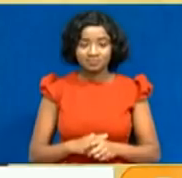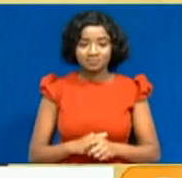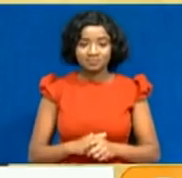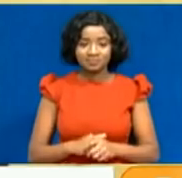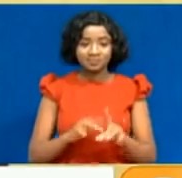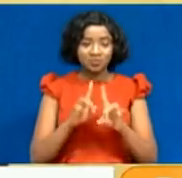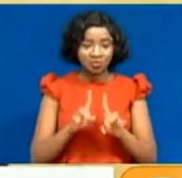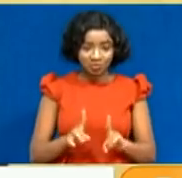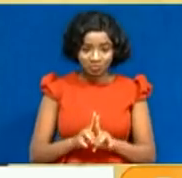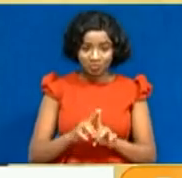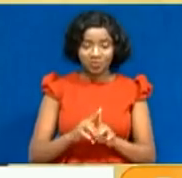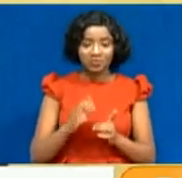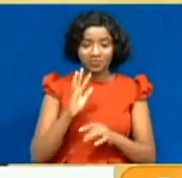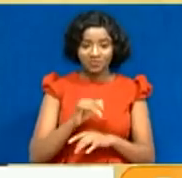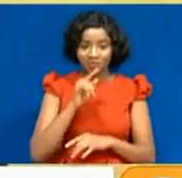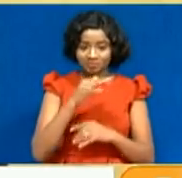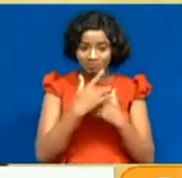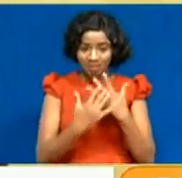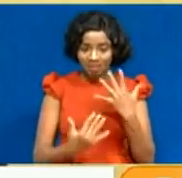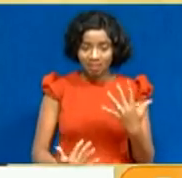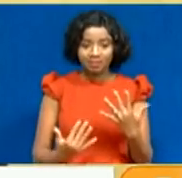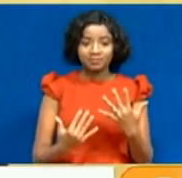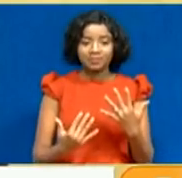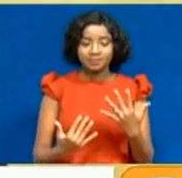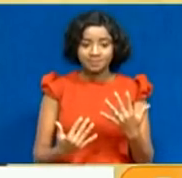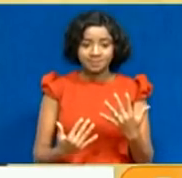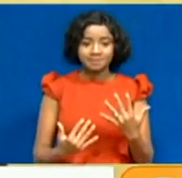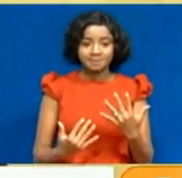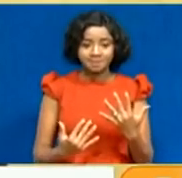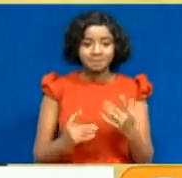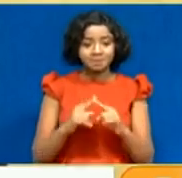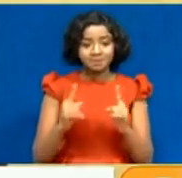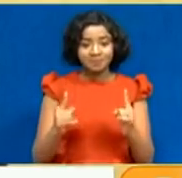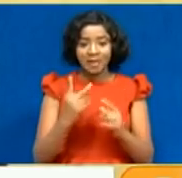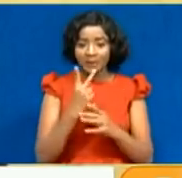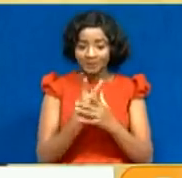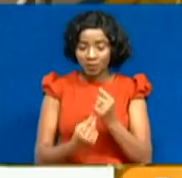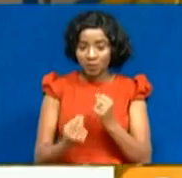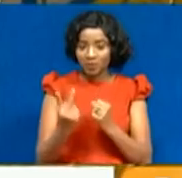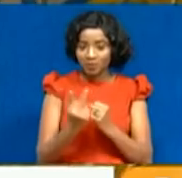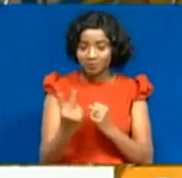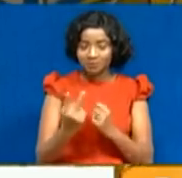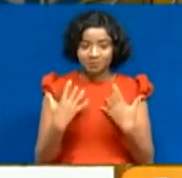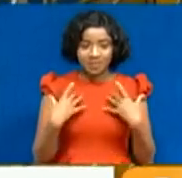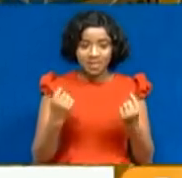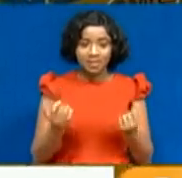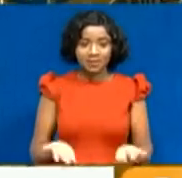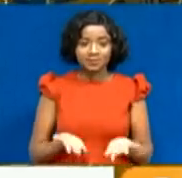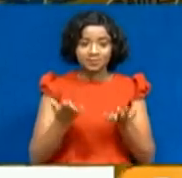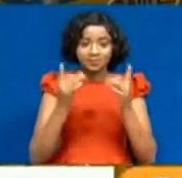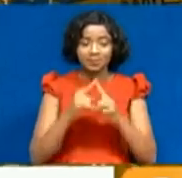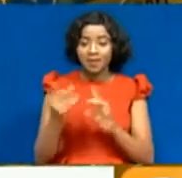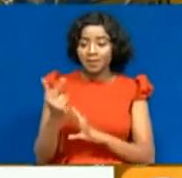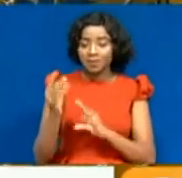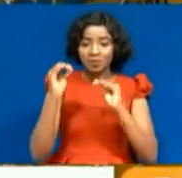of the bullets, and then bleeding has been controlled. Fortunately, both of them are doing well. Hata hivyo, walimu hao